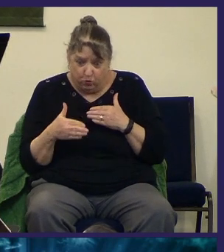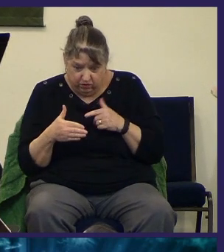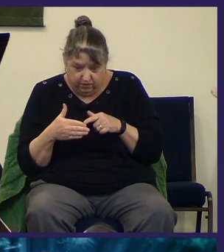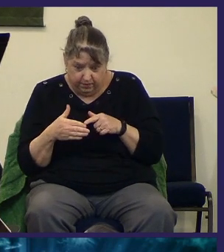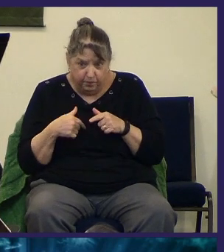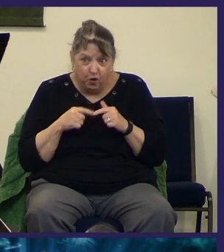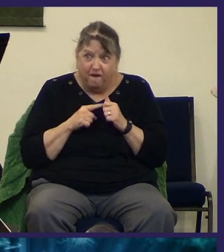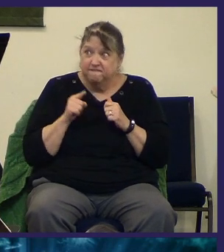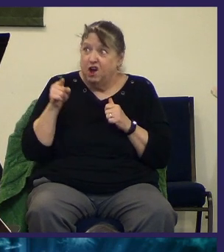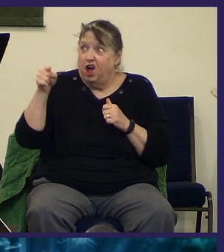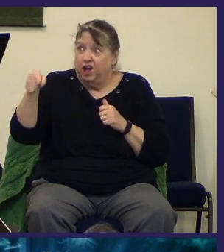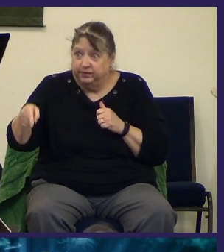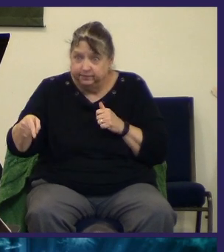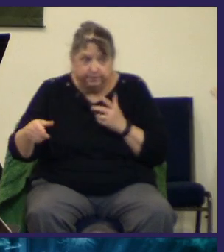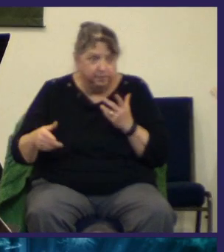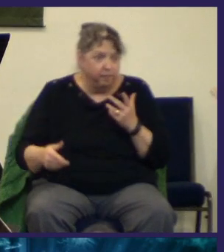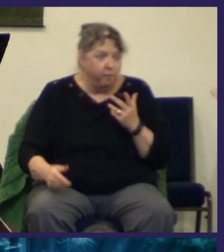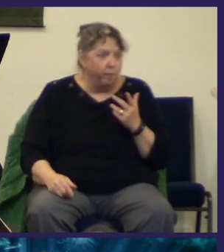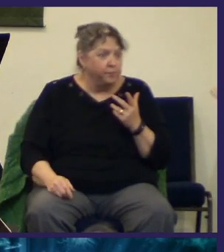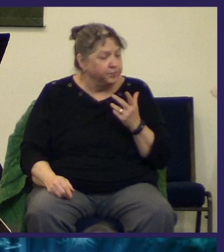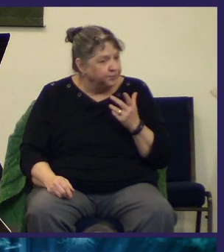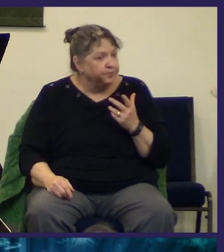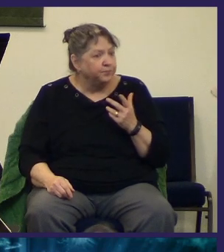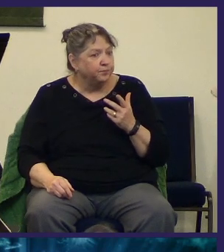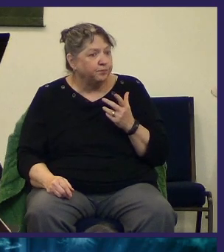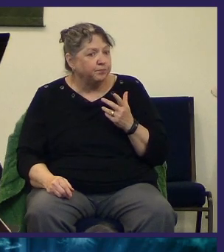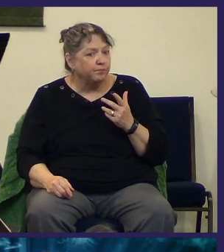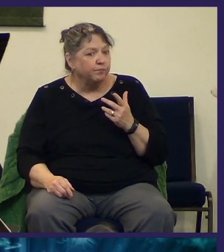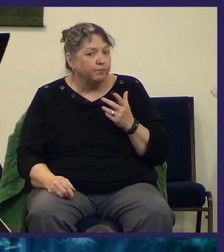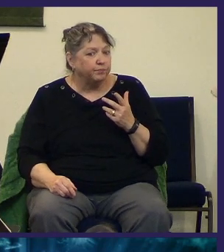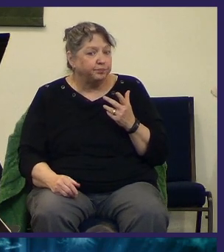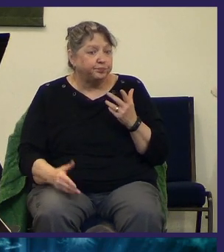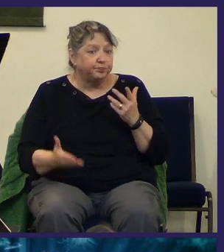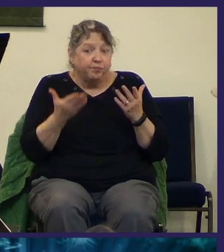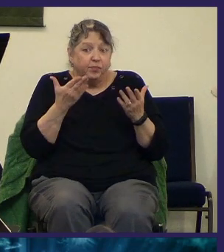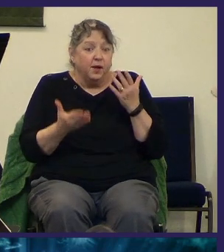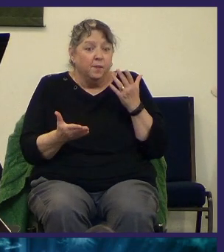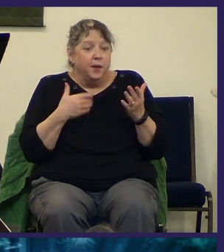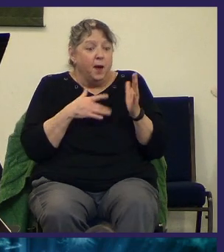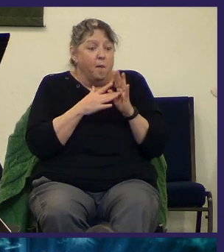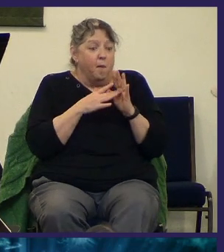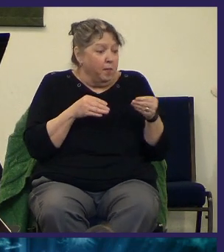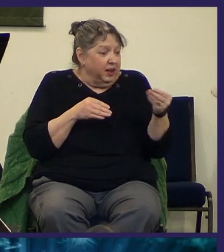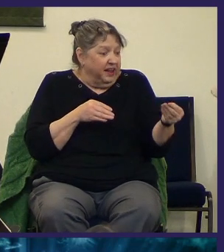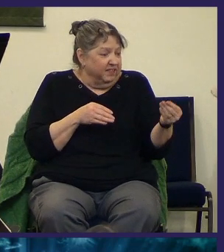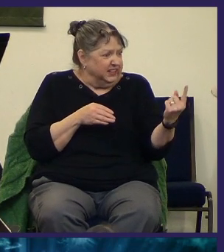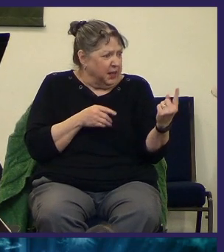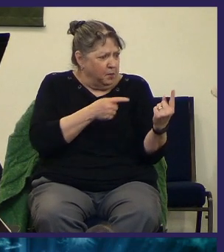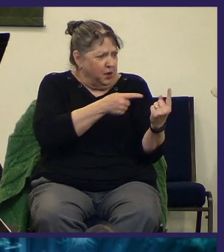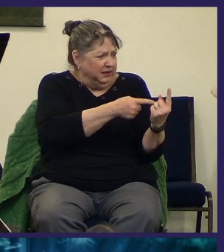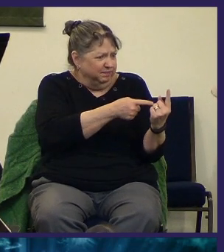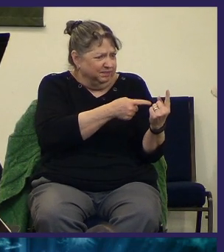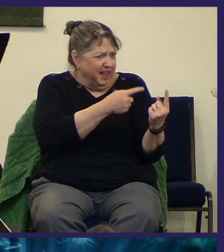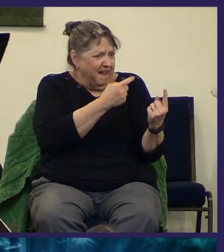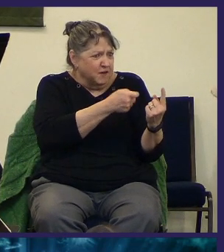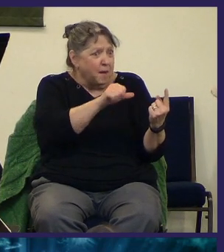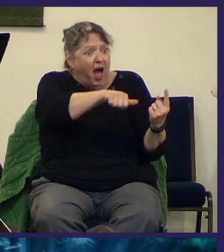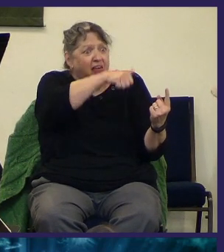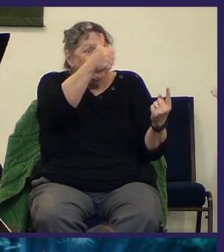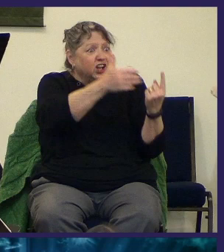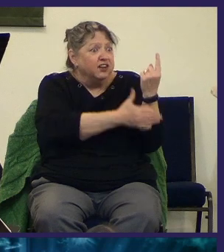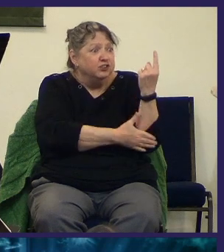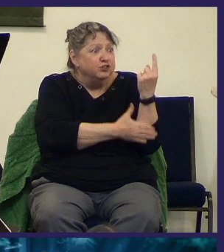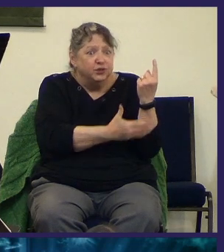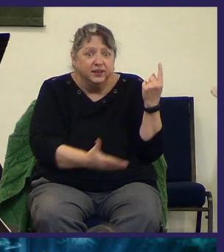state i've actually handed out bibles that people from out of the country people from out of the country could not believe